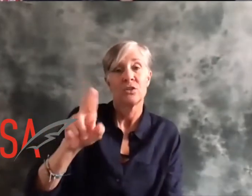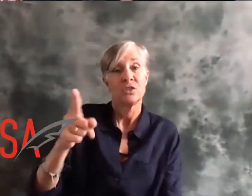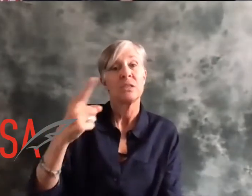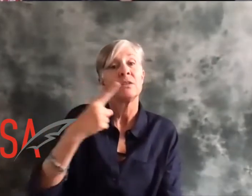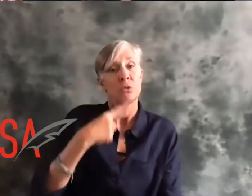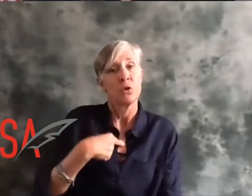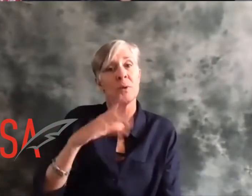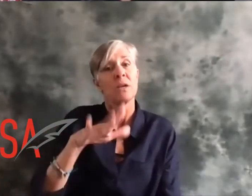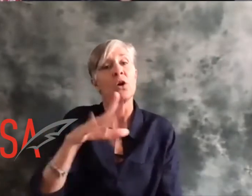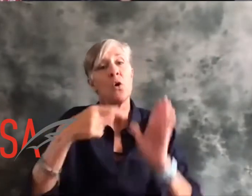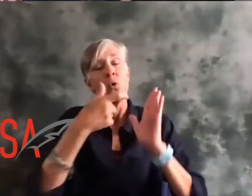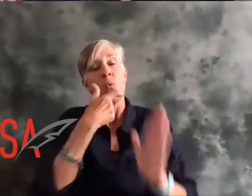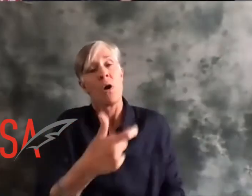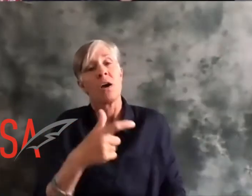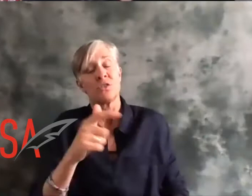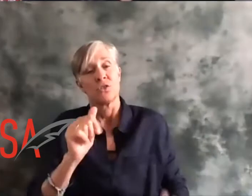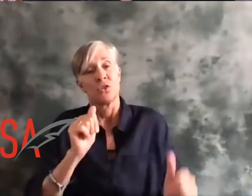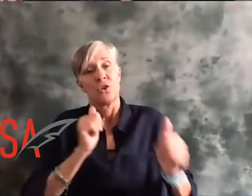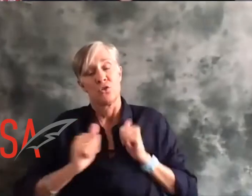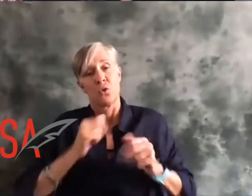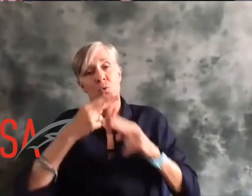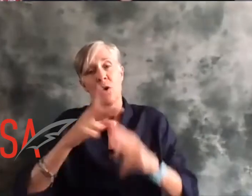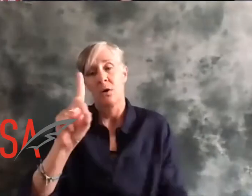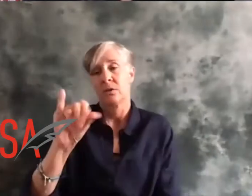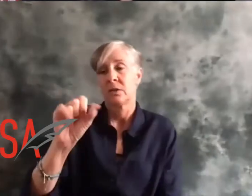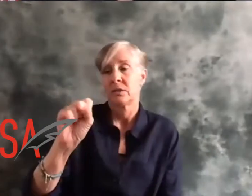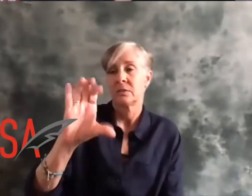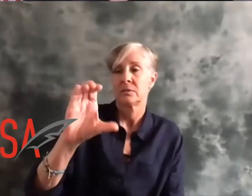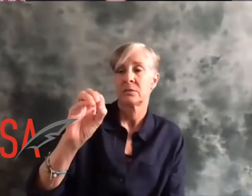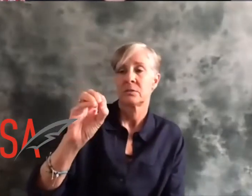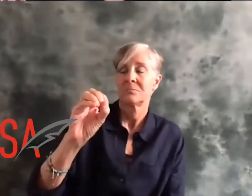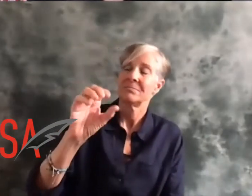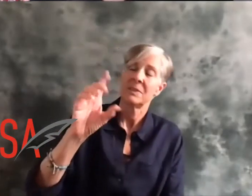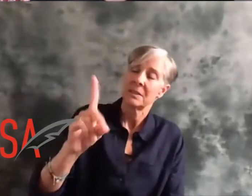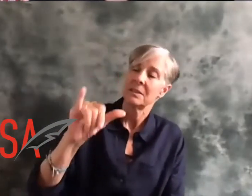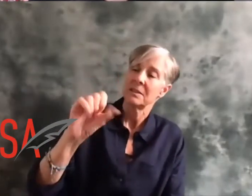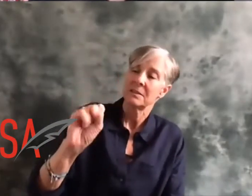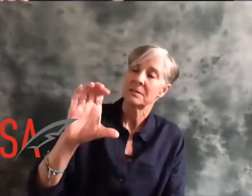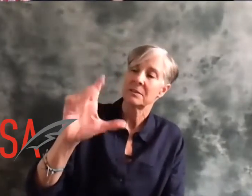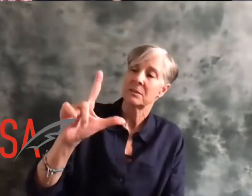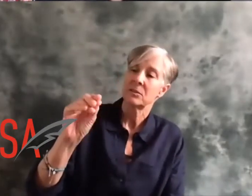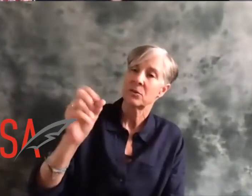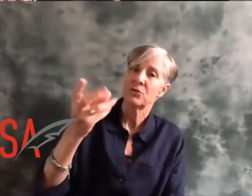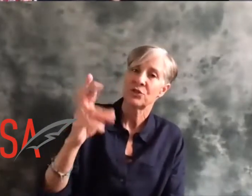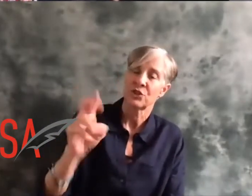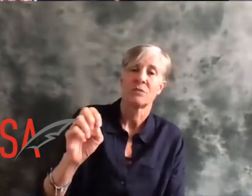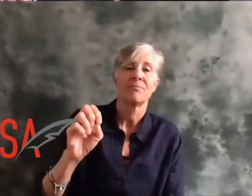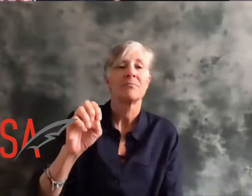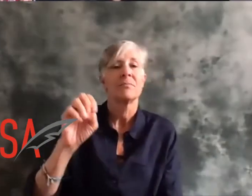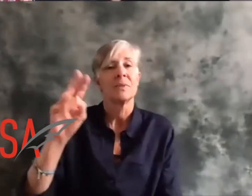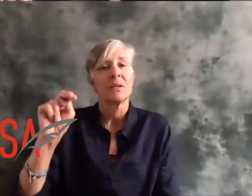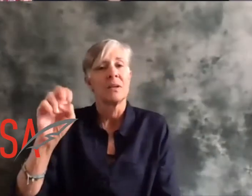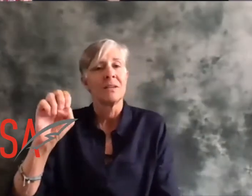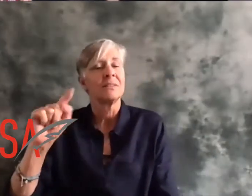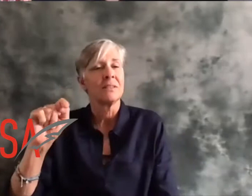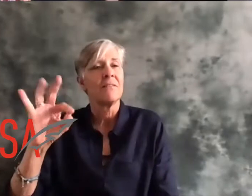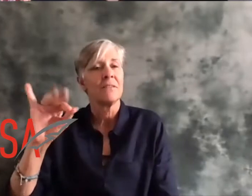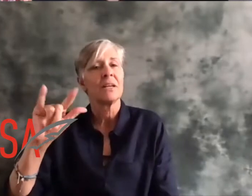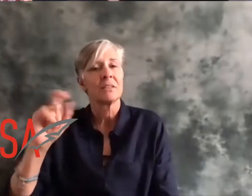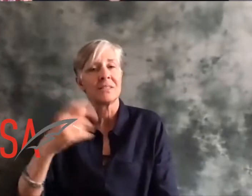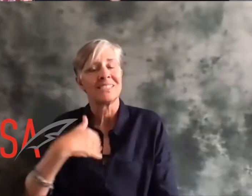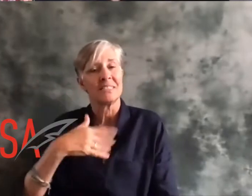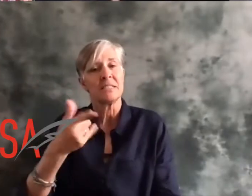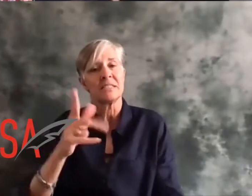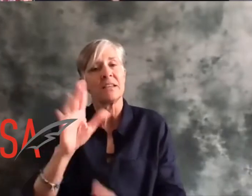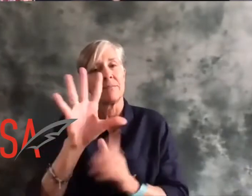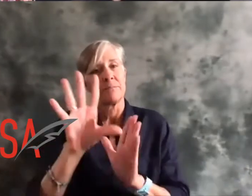watch Disclosure on Netflix, and it is a documentary about trans folks. And in that